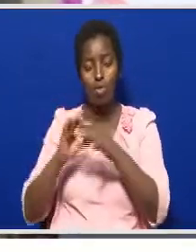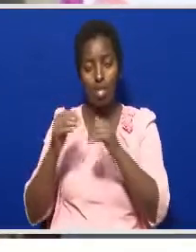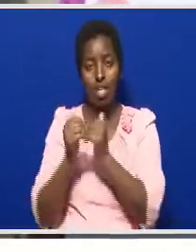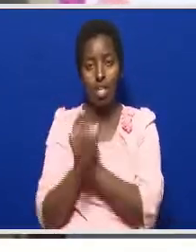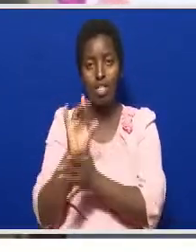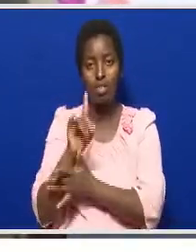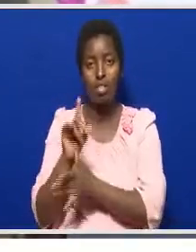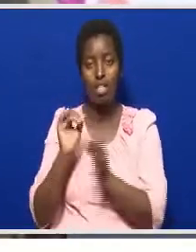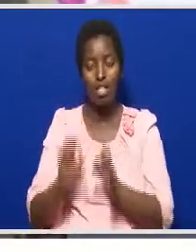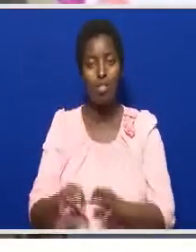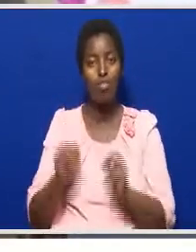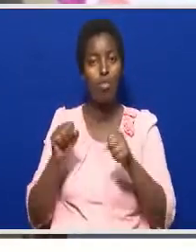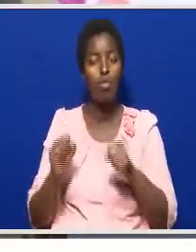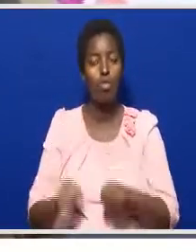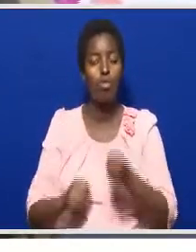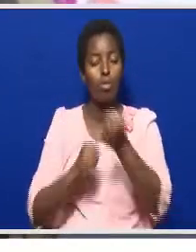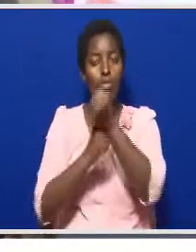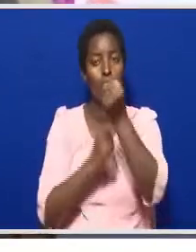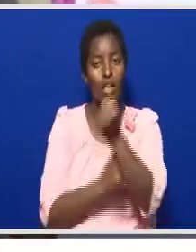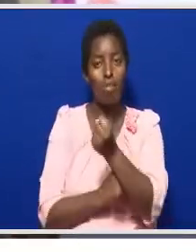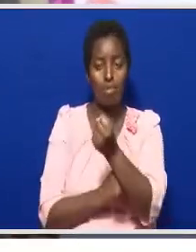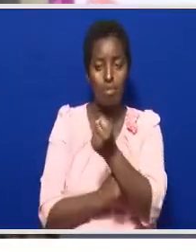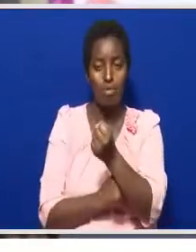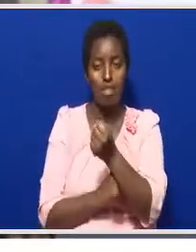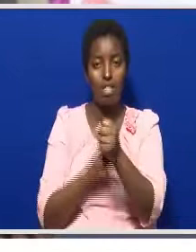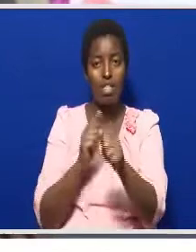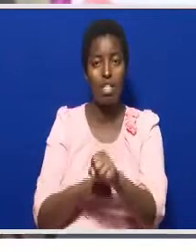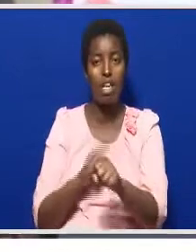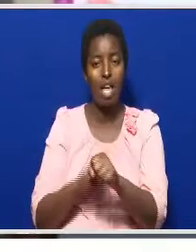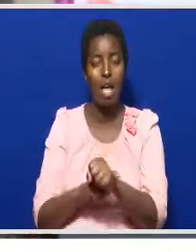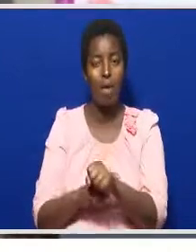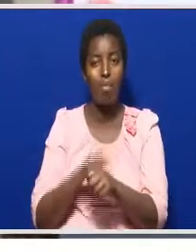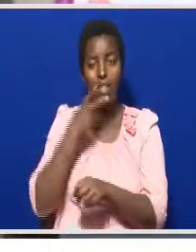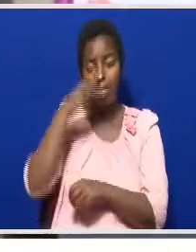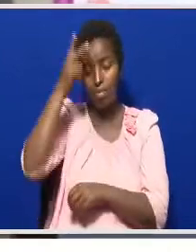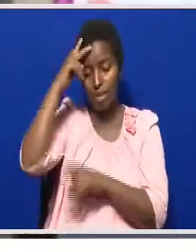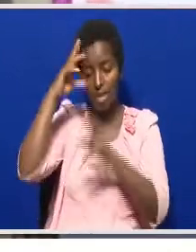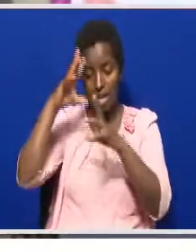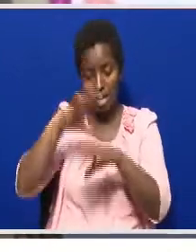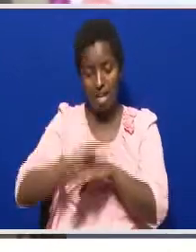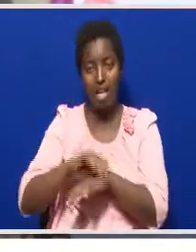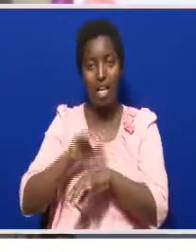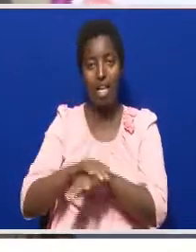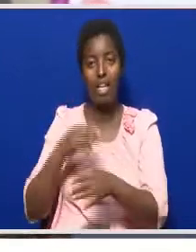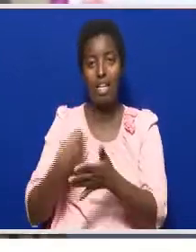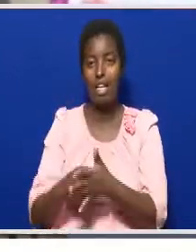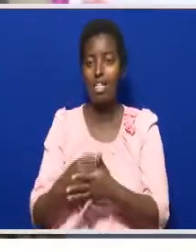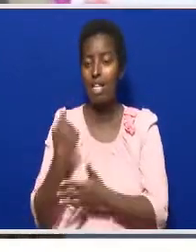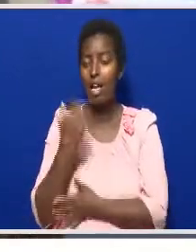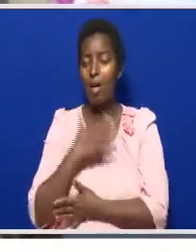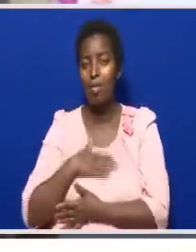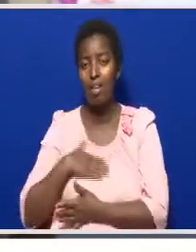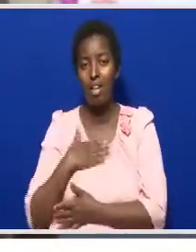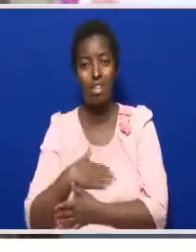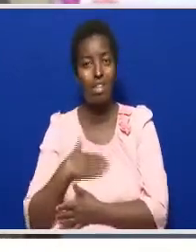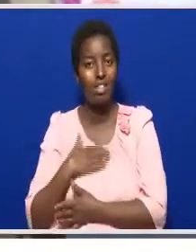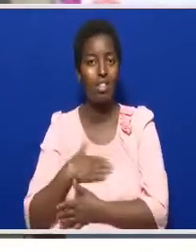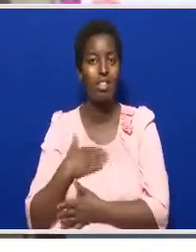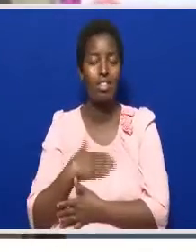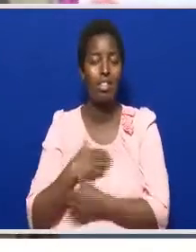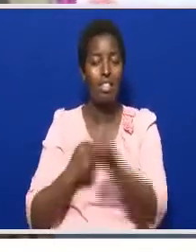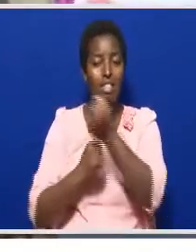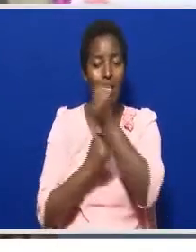unaona unaweza shikilia mzazi akitafuta pesa, tafadhali mshikilie tu. Wacha